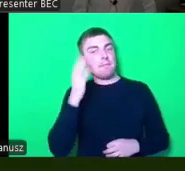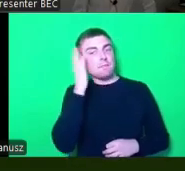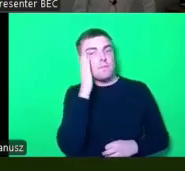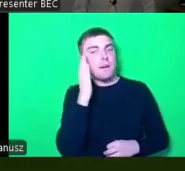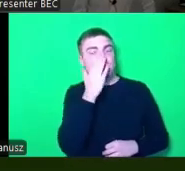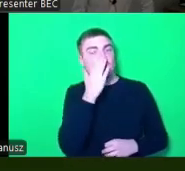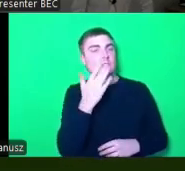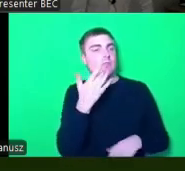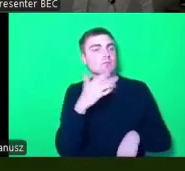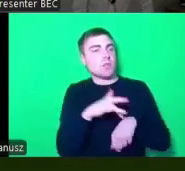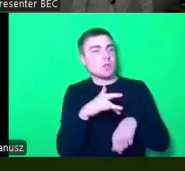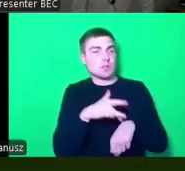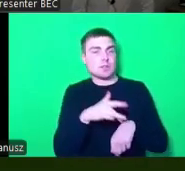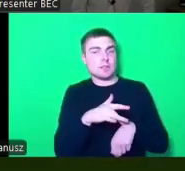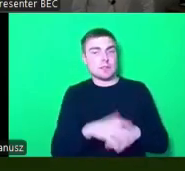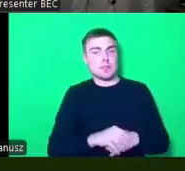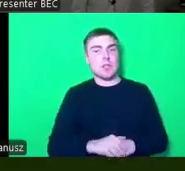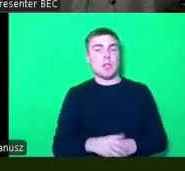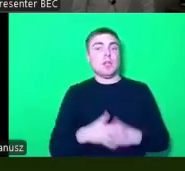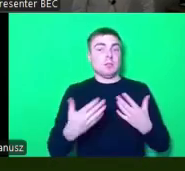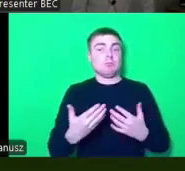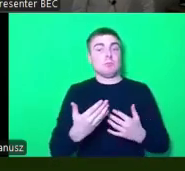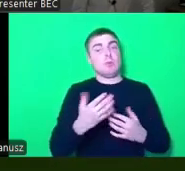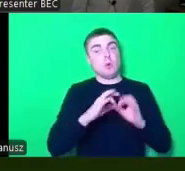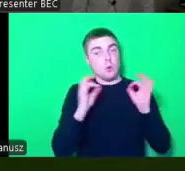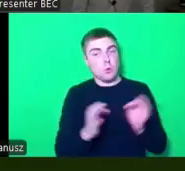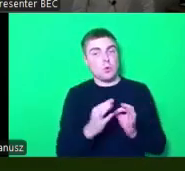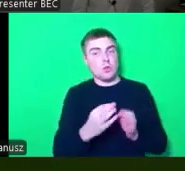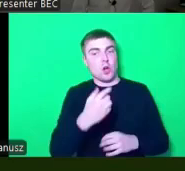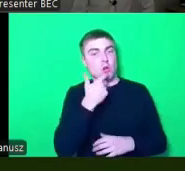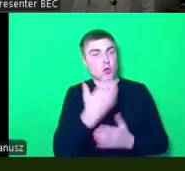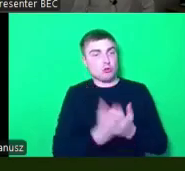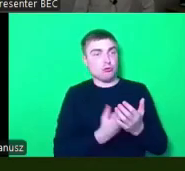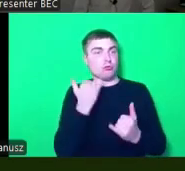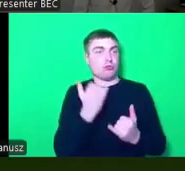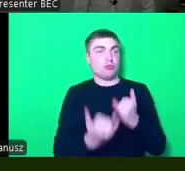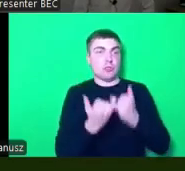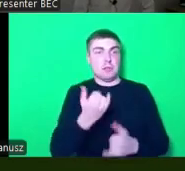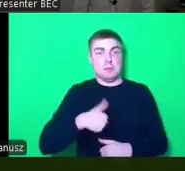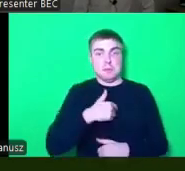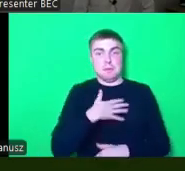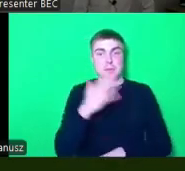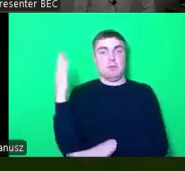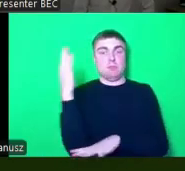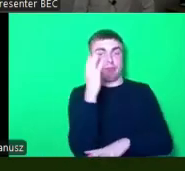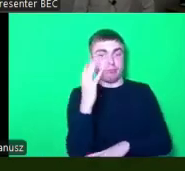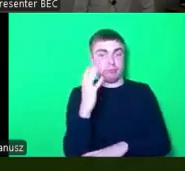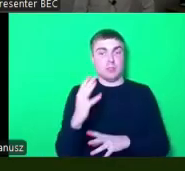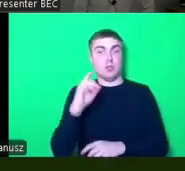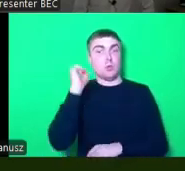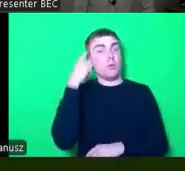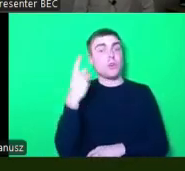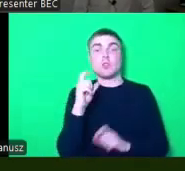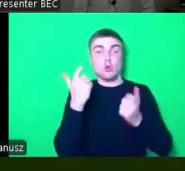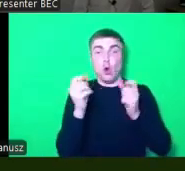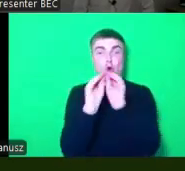net benefits. It's mainly canopy density which is playing a positive role, and there are trade-offs to take into